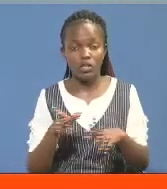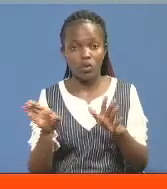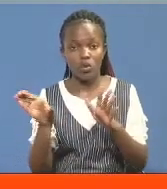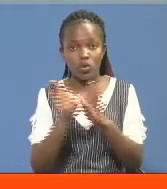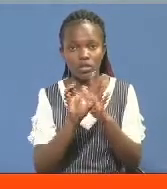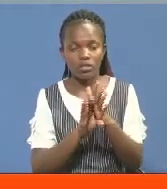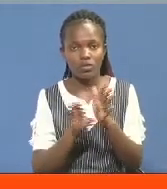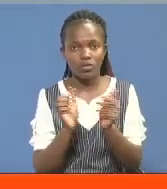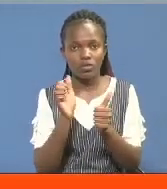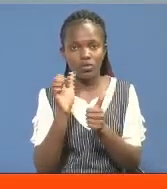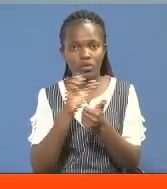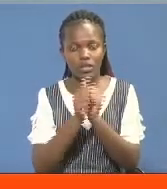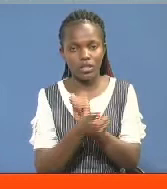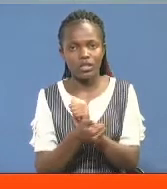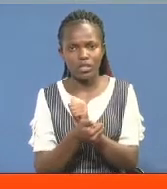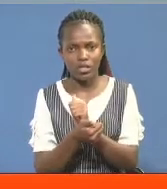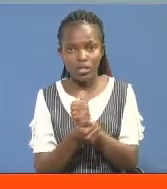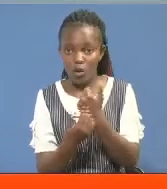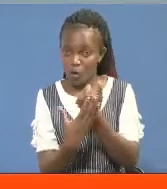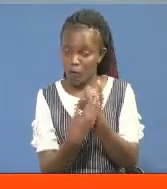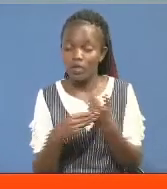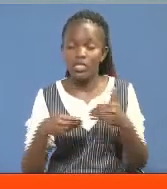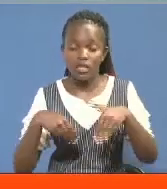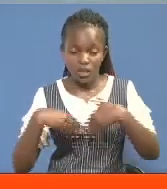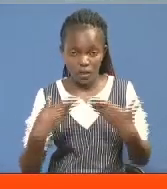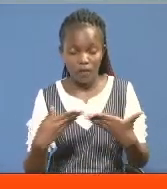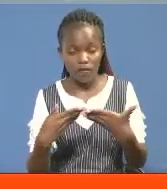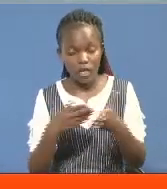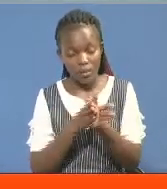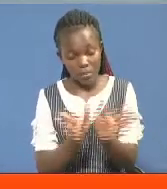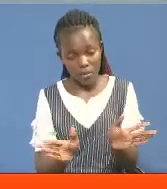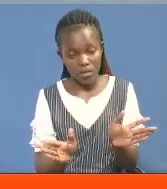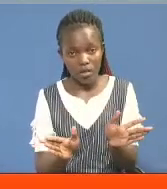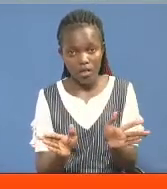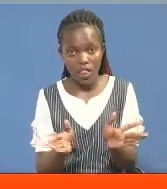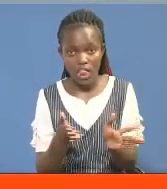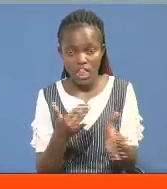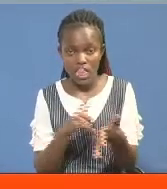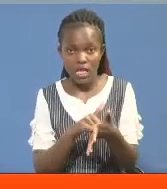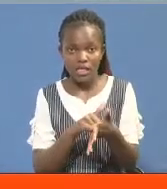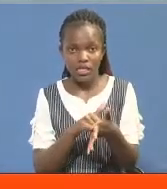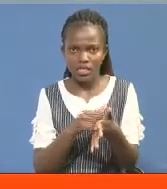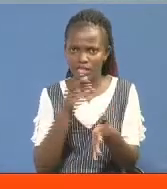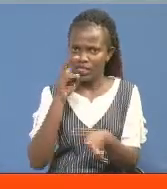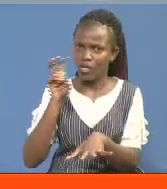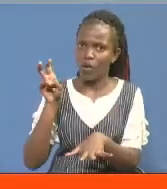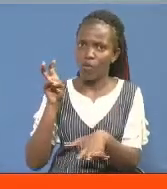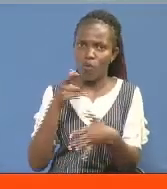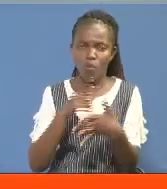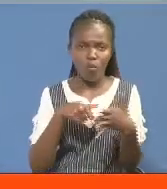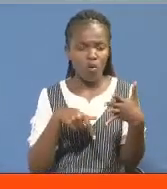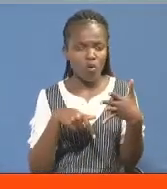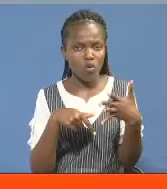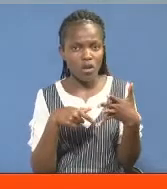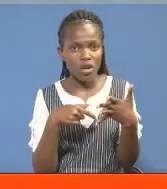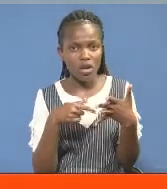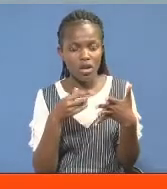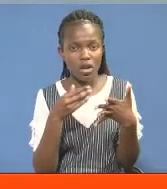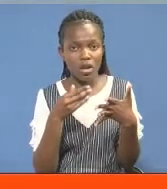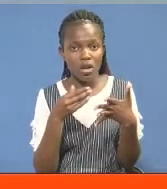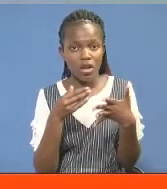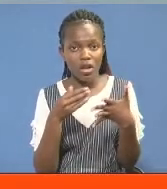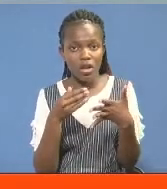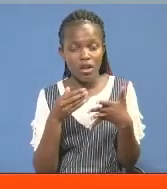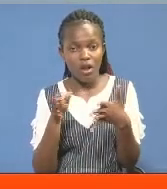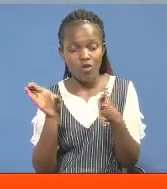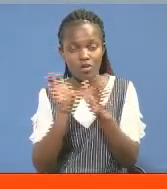change, the copies should have been availed to the common Mwananchi, so that they can be able to see what the issue of the Constitutional Amendment